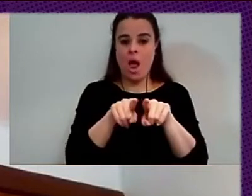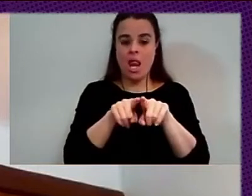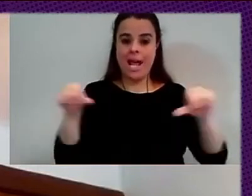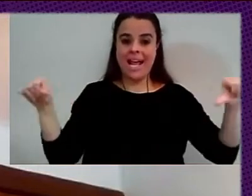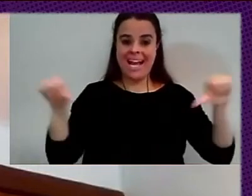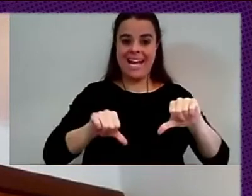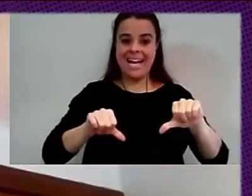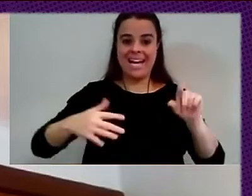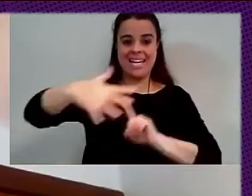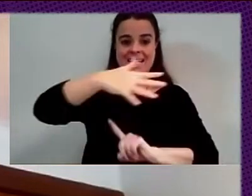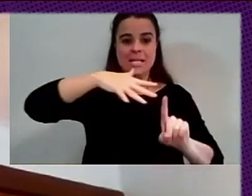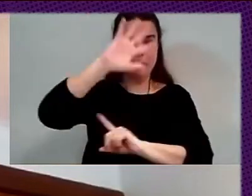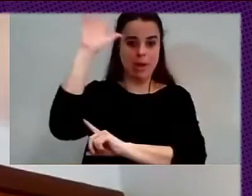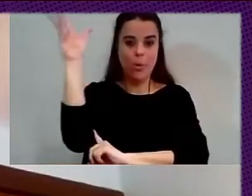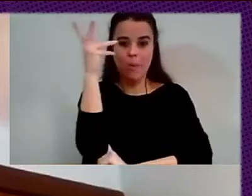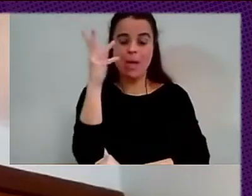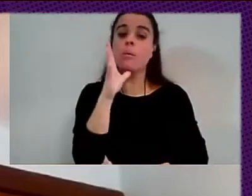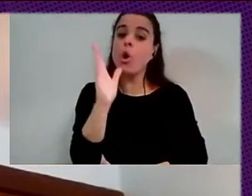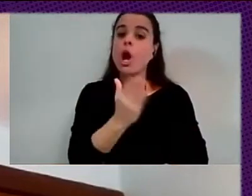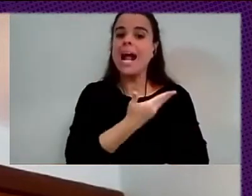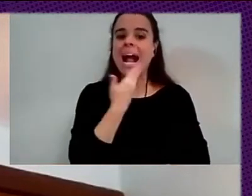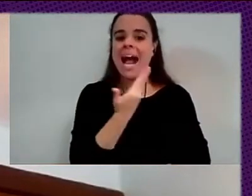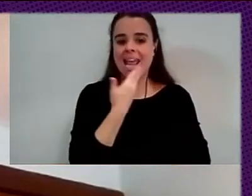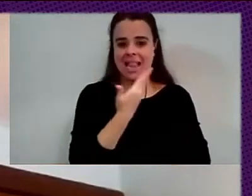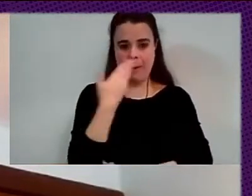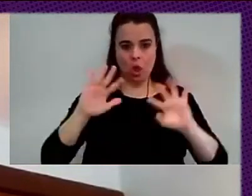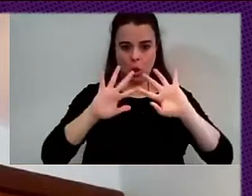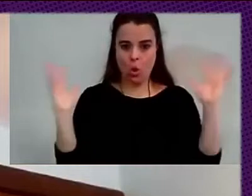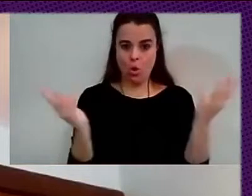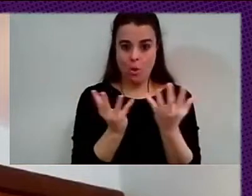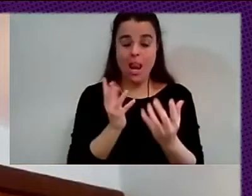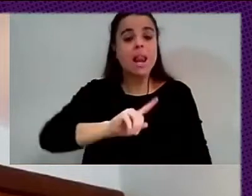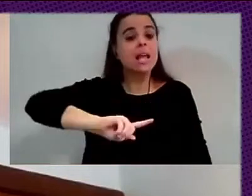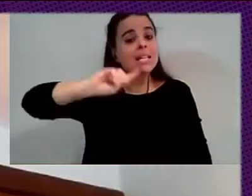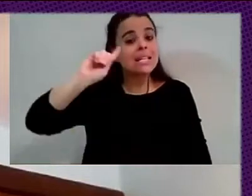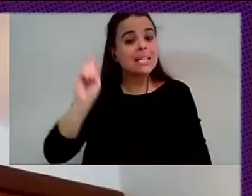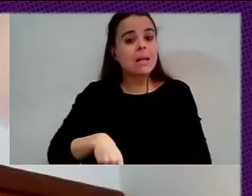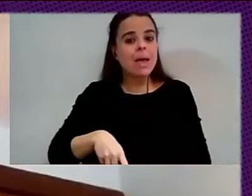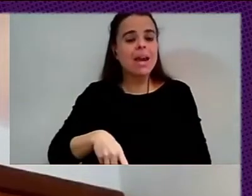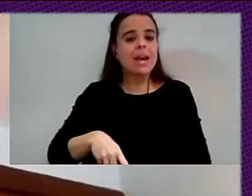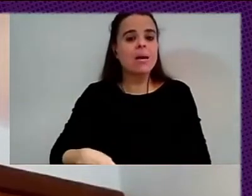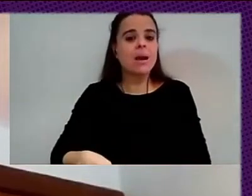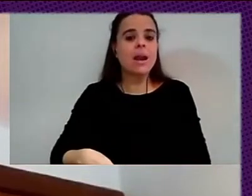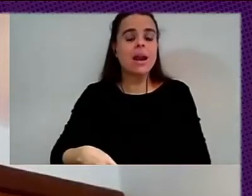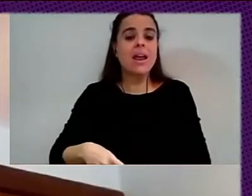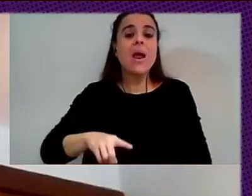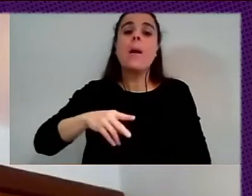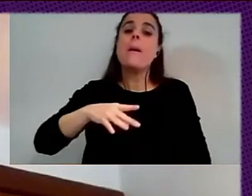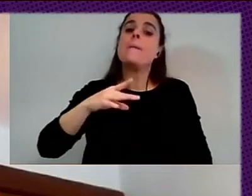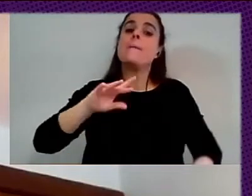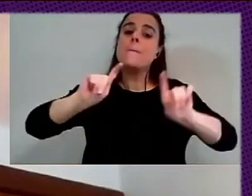and also in terms of biodiversity loss and ecological destruction. And so the premise here of degrowth is that